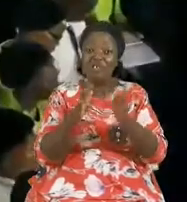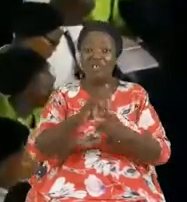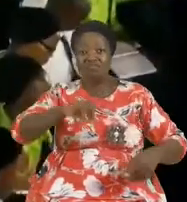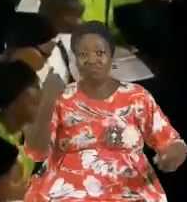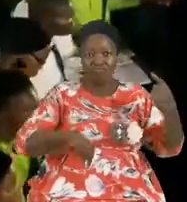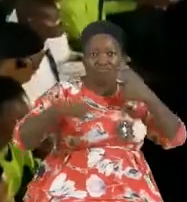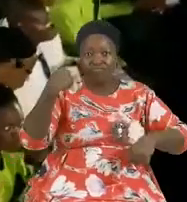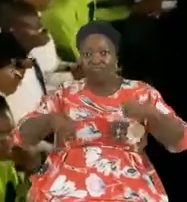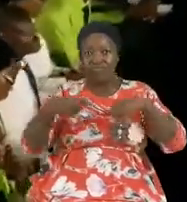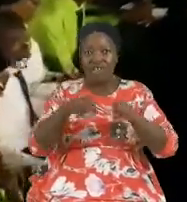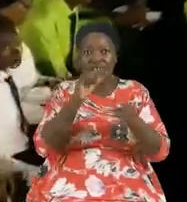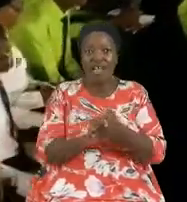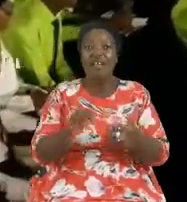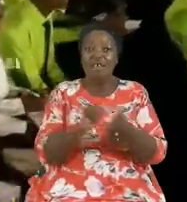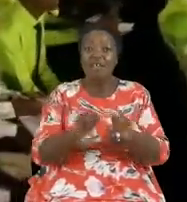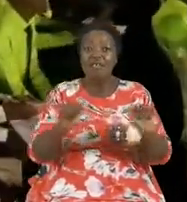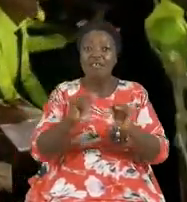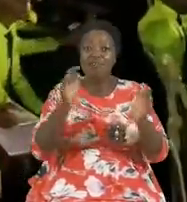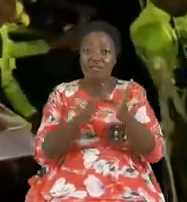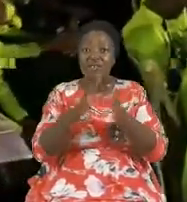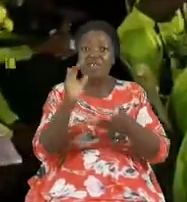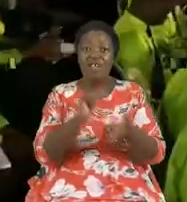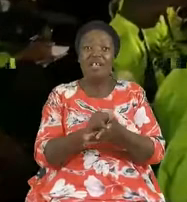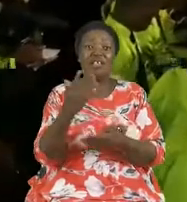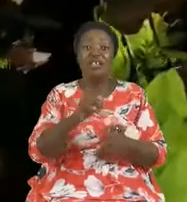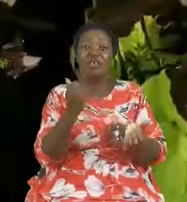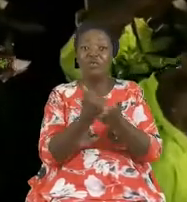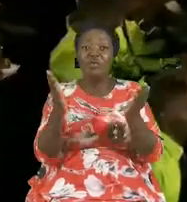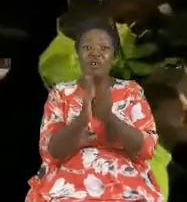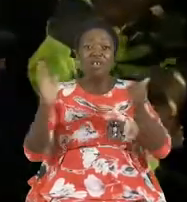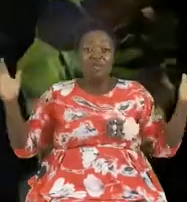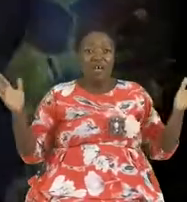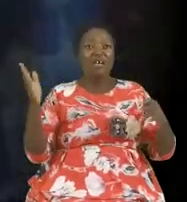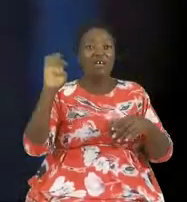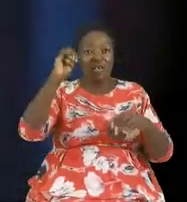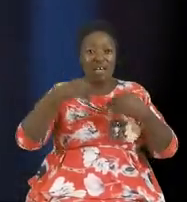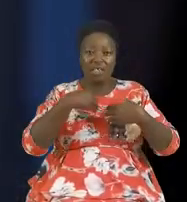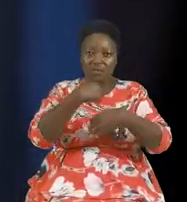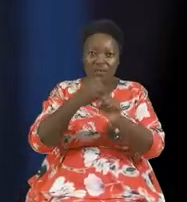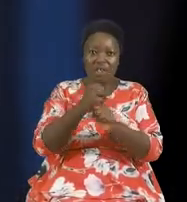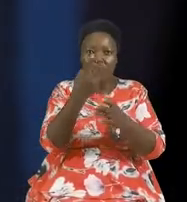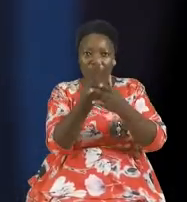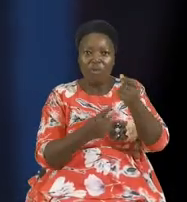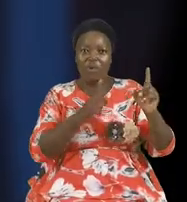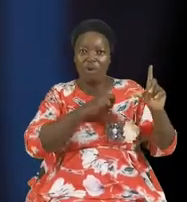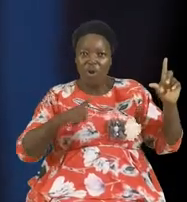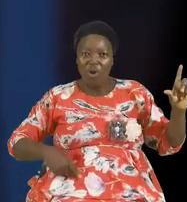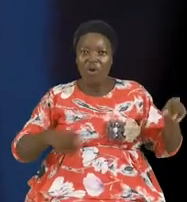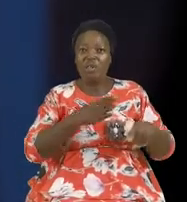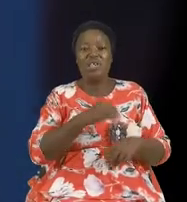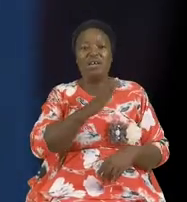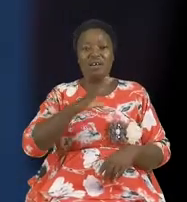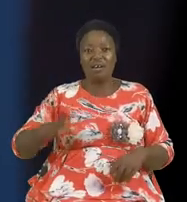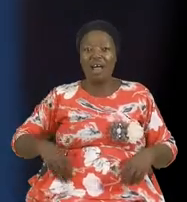Jesus, they beat him with those whips, that same Jesus that they crucified, he has made him